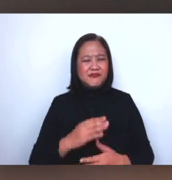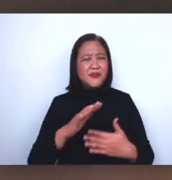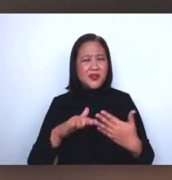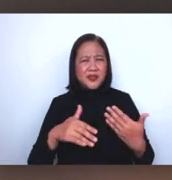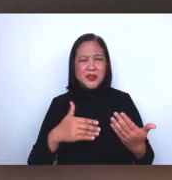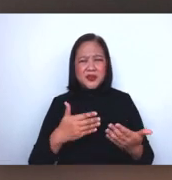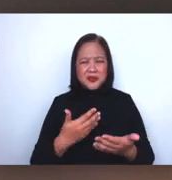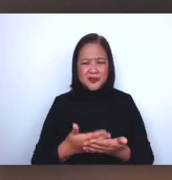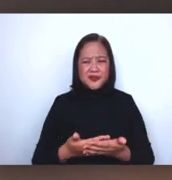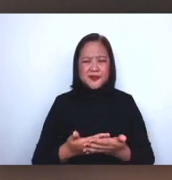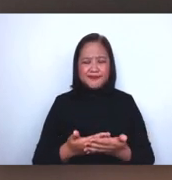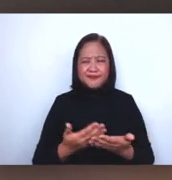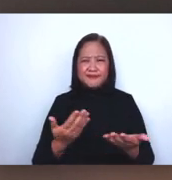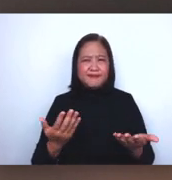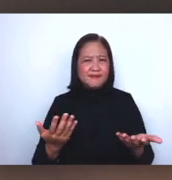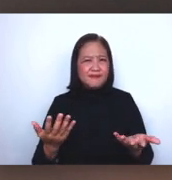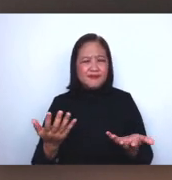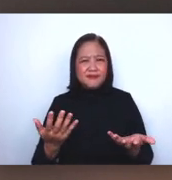All